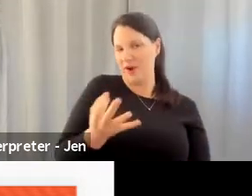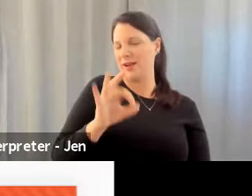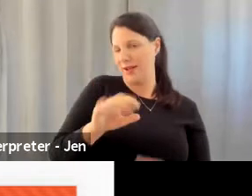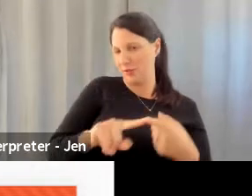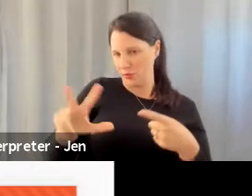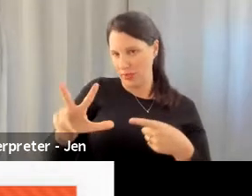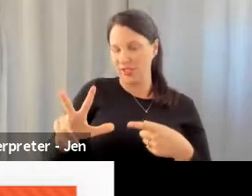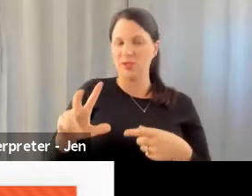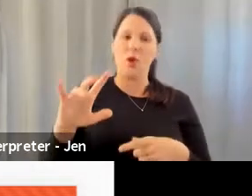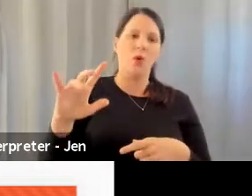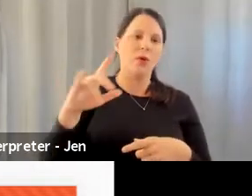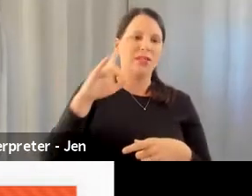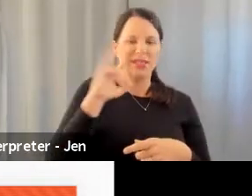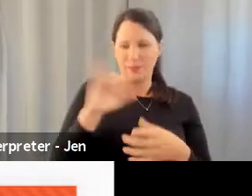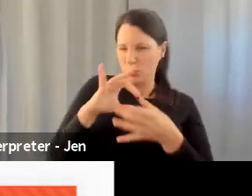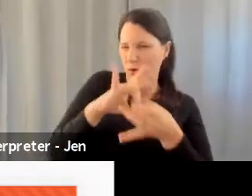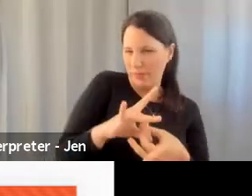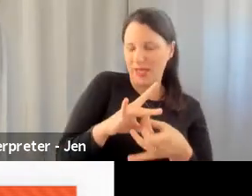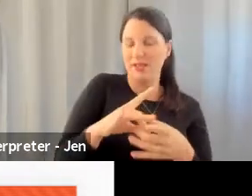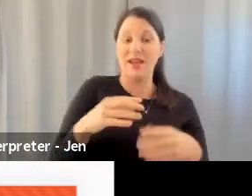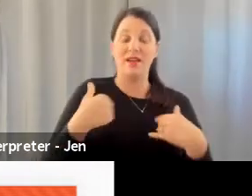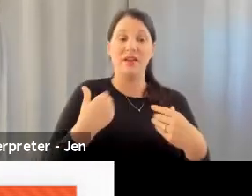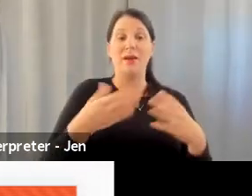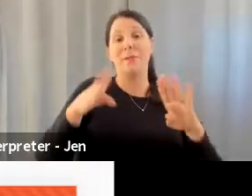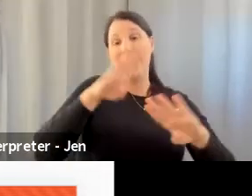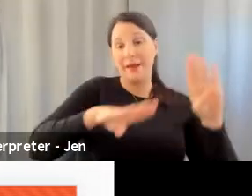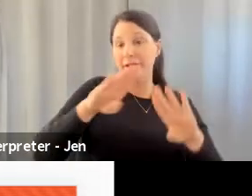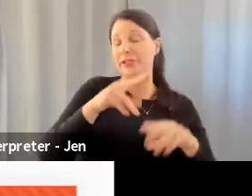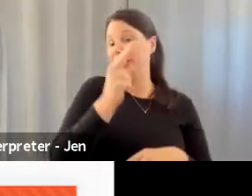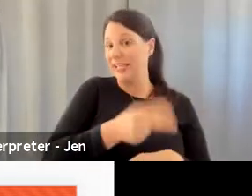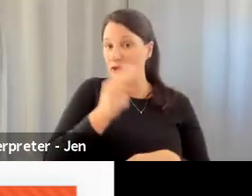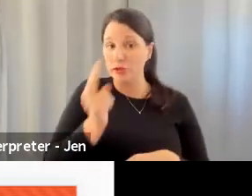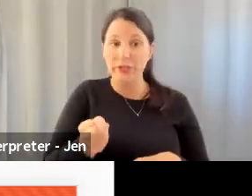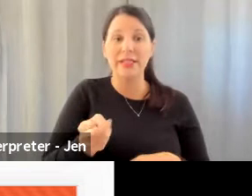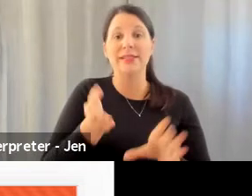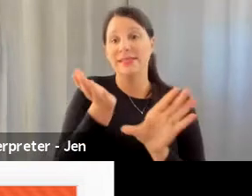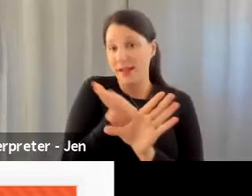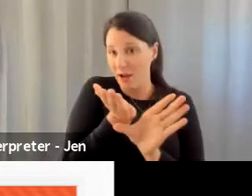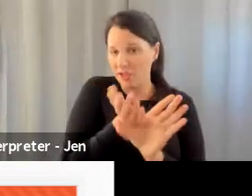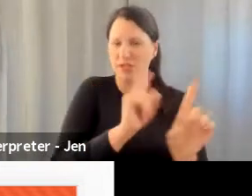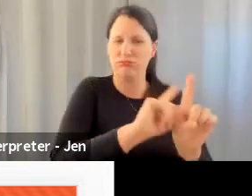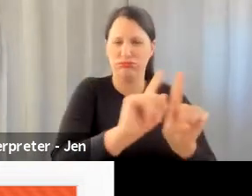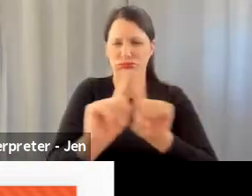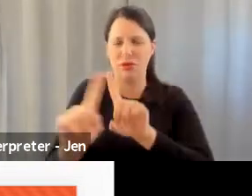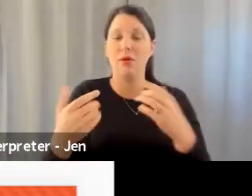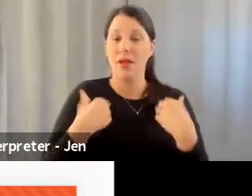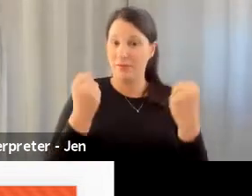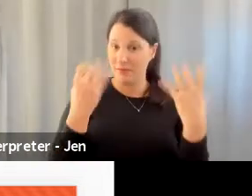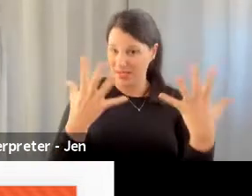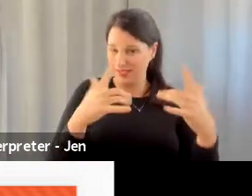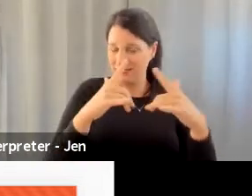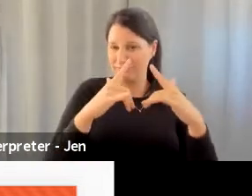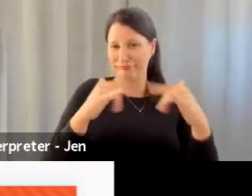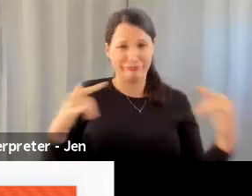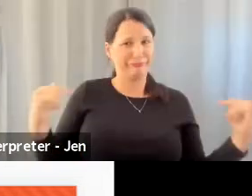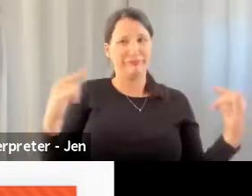chemistry, biology, history. They offer a wide array of embedded tutors for your specific class and